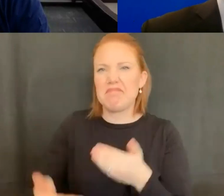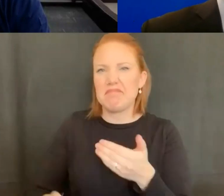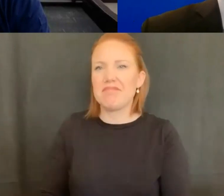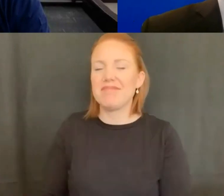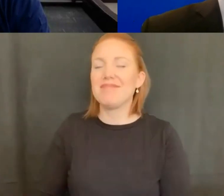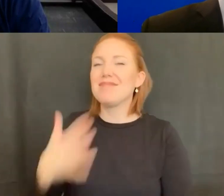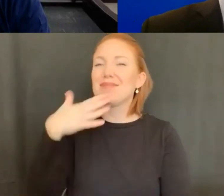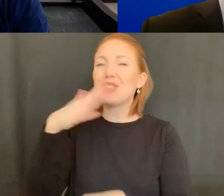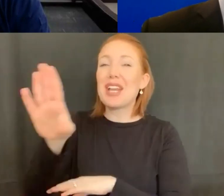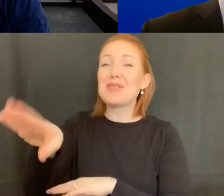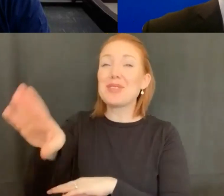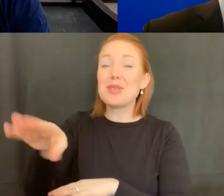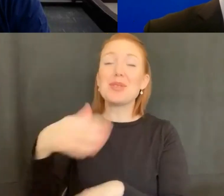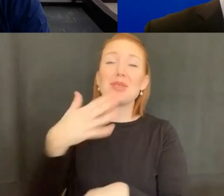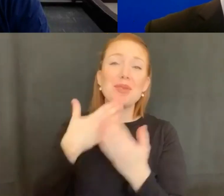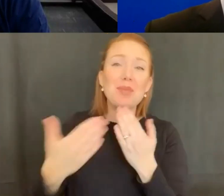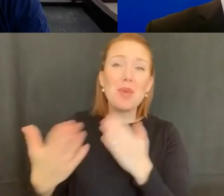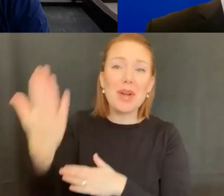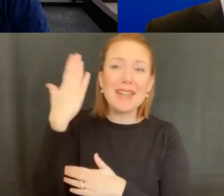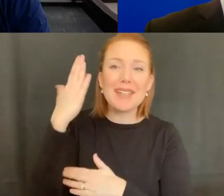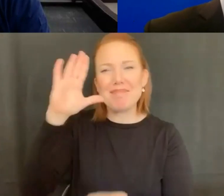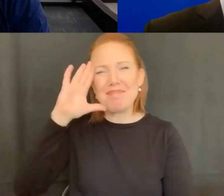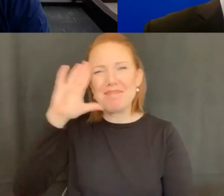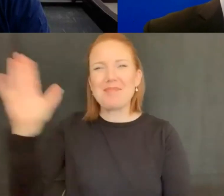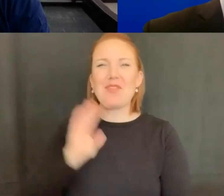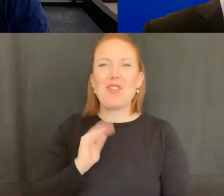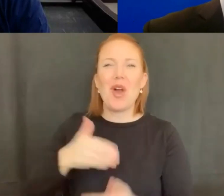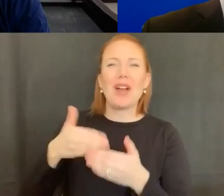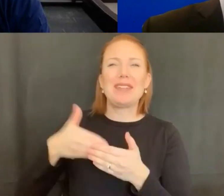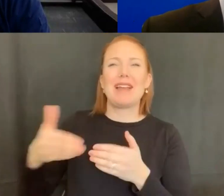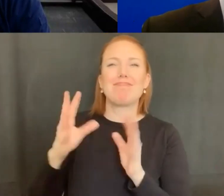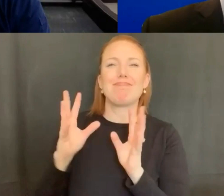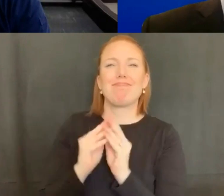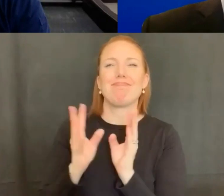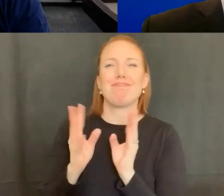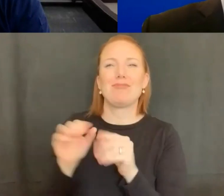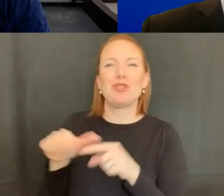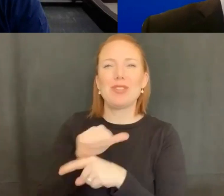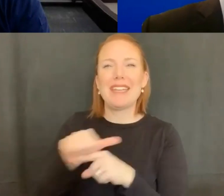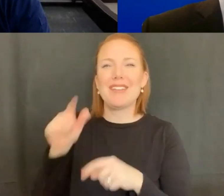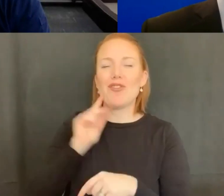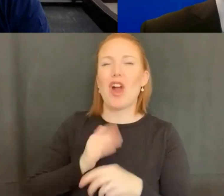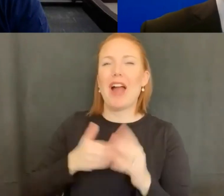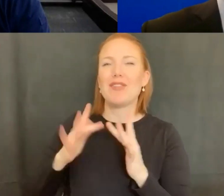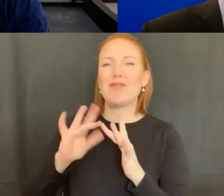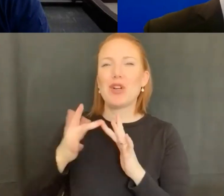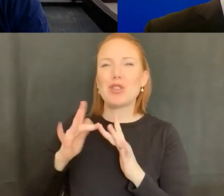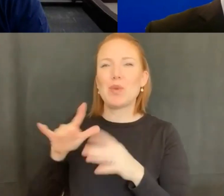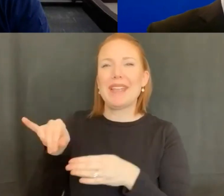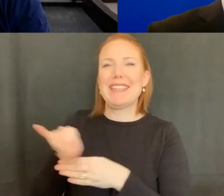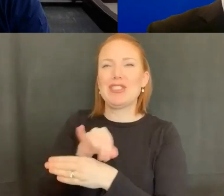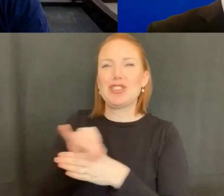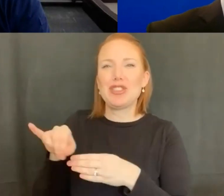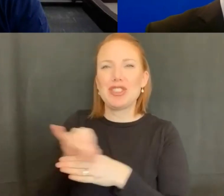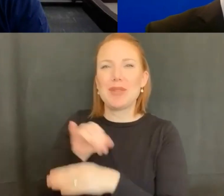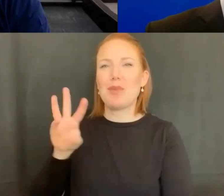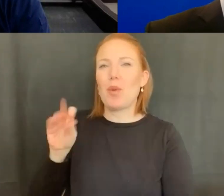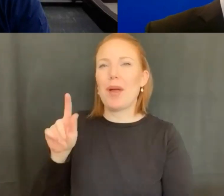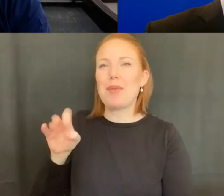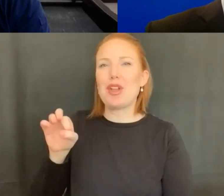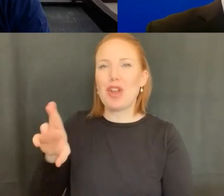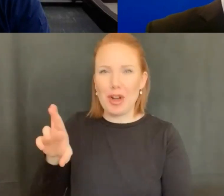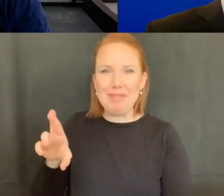Good afternoon, good morning, everybody, for our next installment of our virtual internship webinar